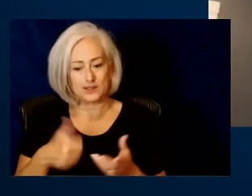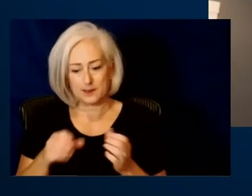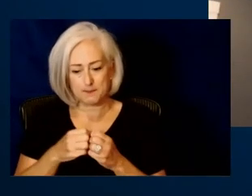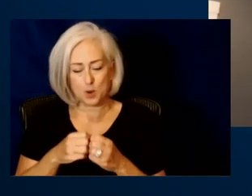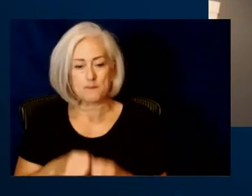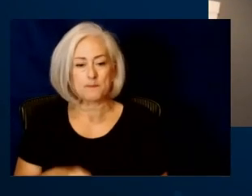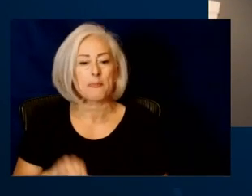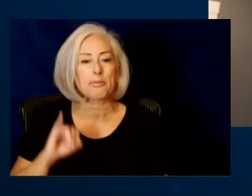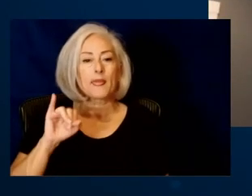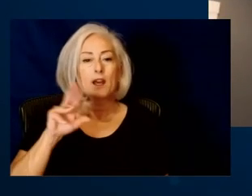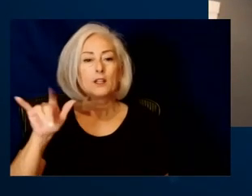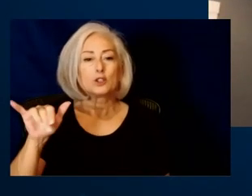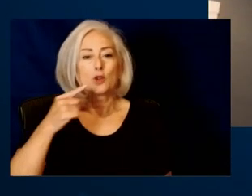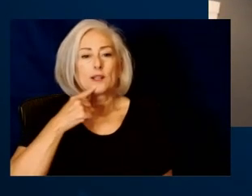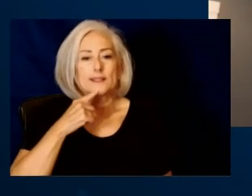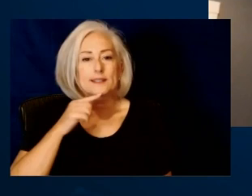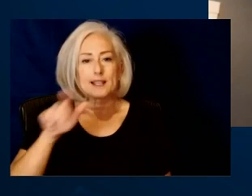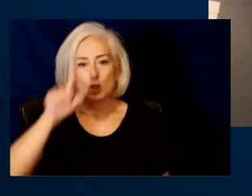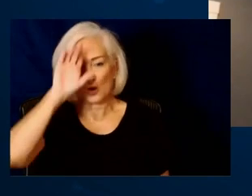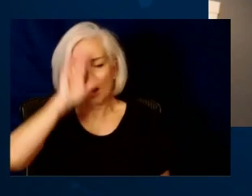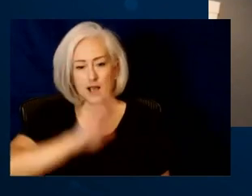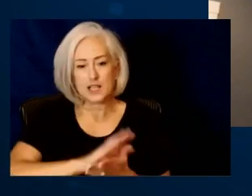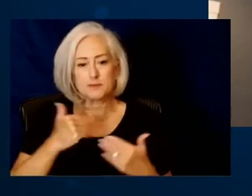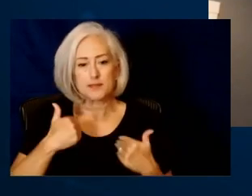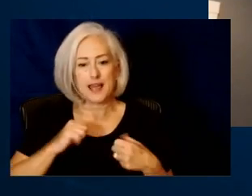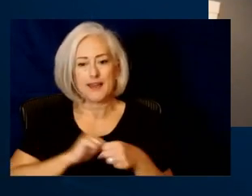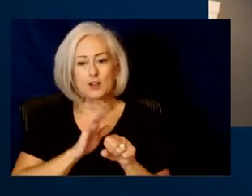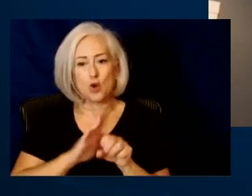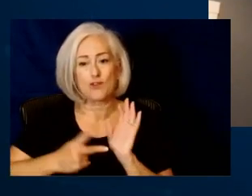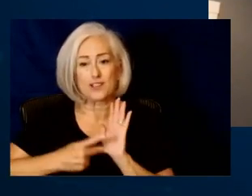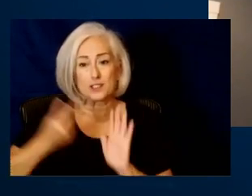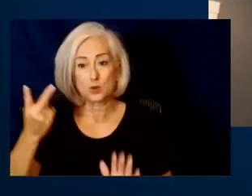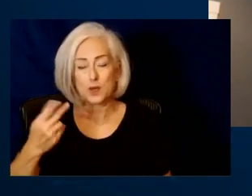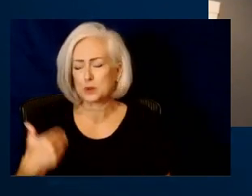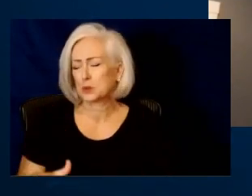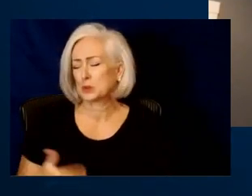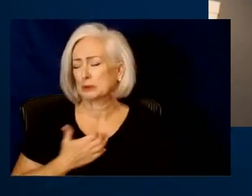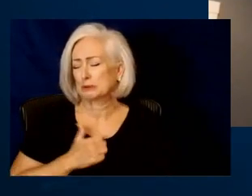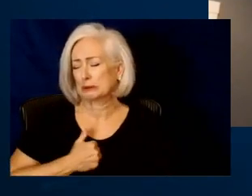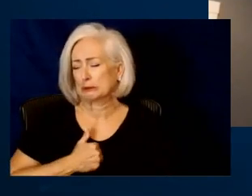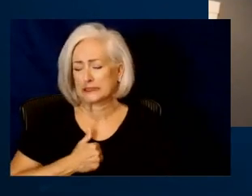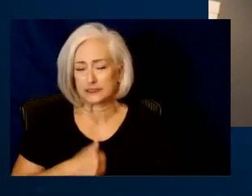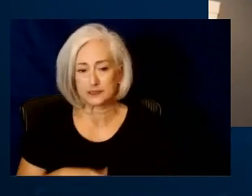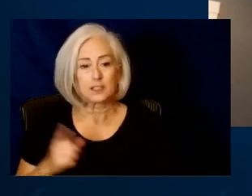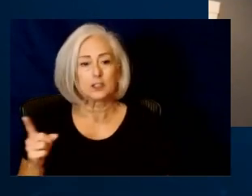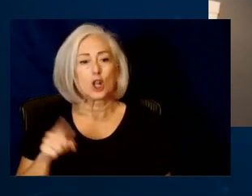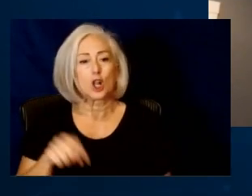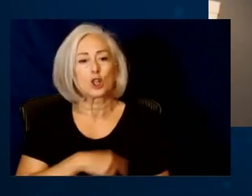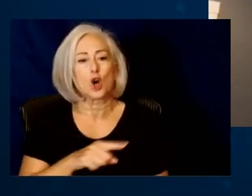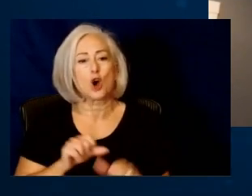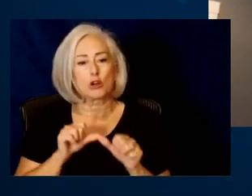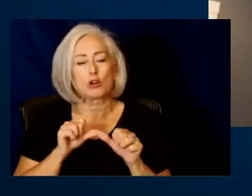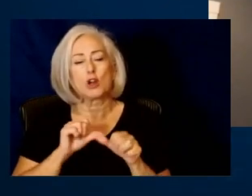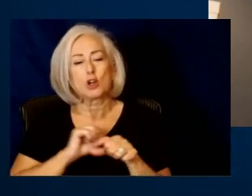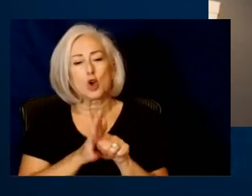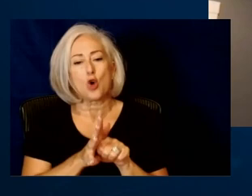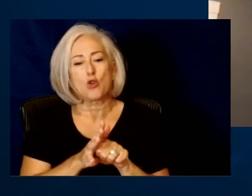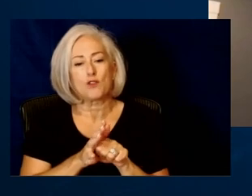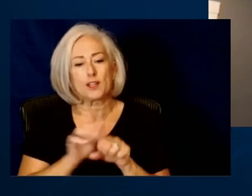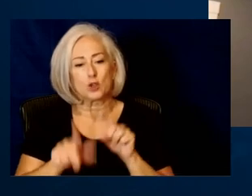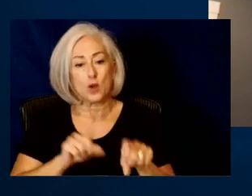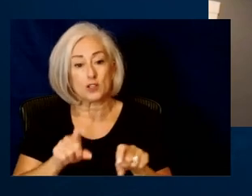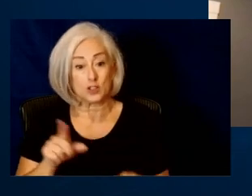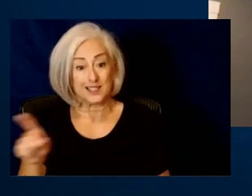husband has had COVID twice. Sorry to hear that. Yeah. She has long COVID question. He seems to have lost some of his